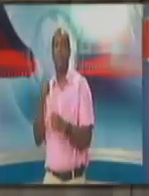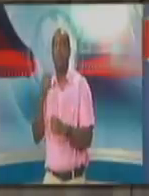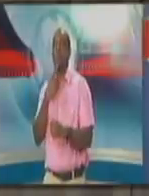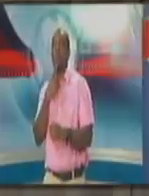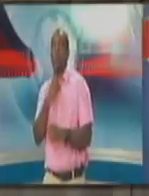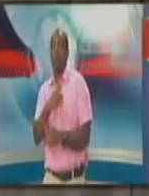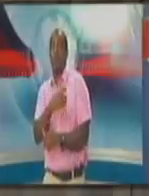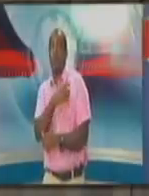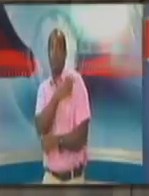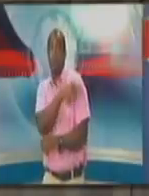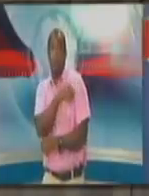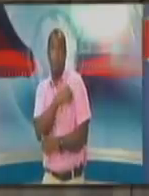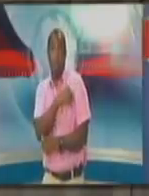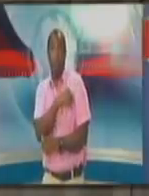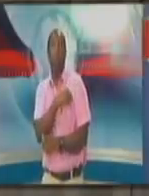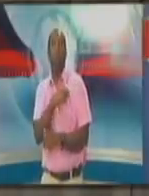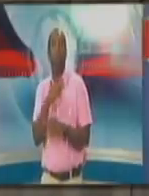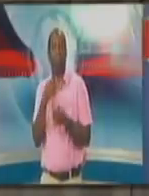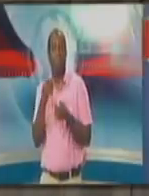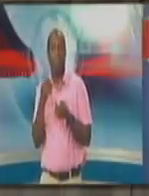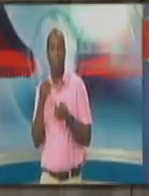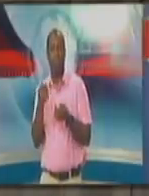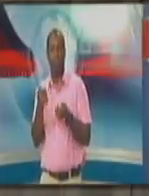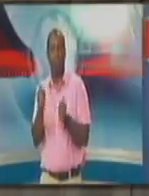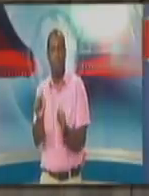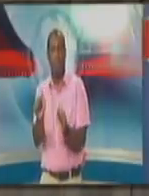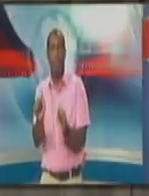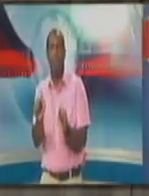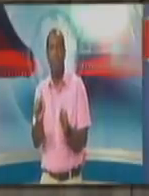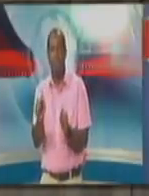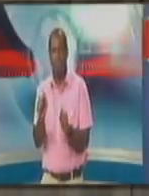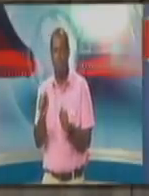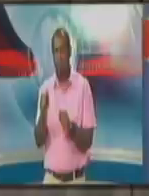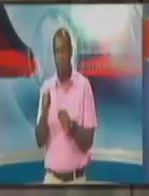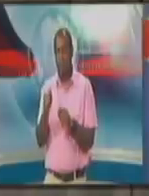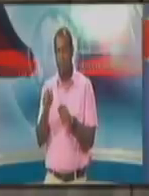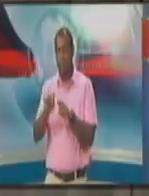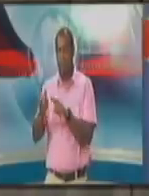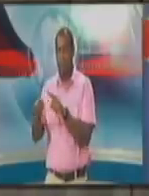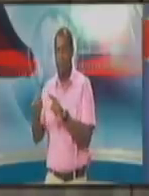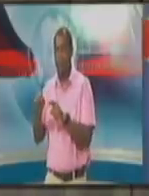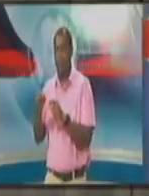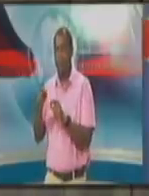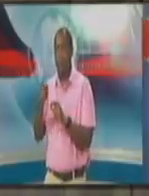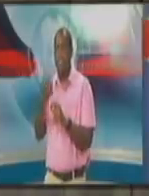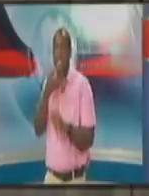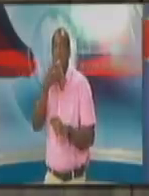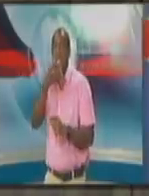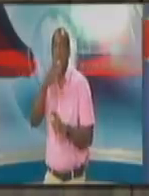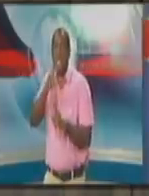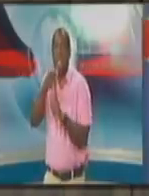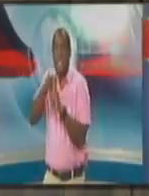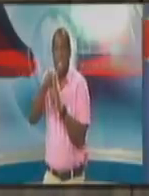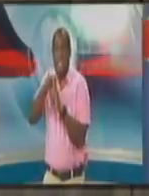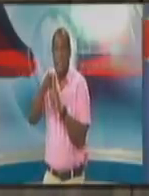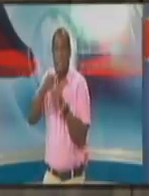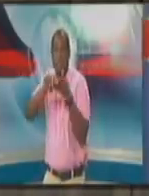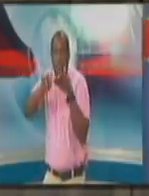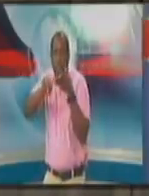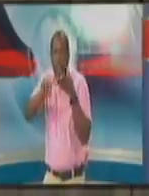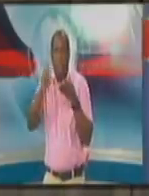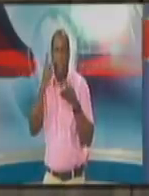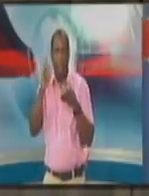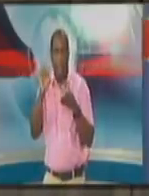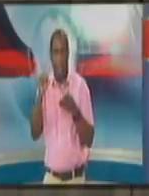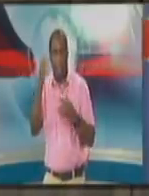shelters, doing thermal scanning and those and a number of other protocols that they have discussed with us and we have been assisting them with.